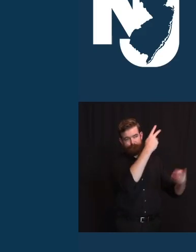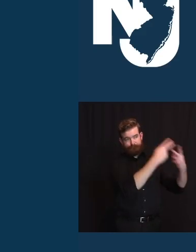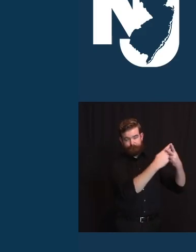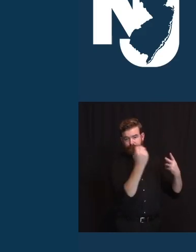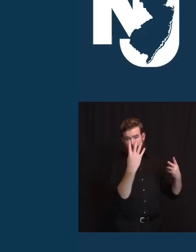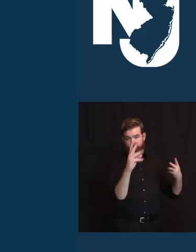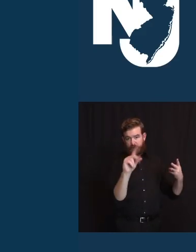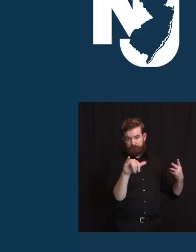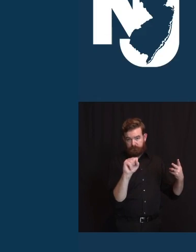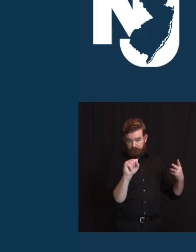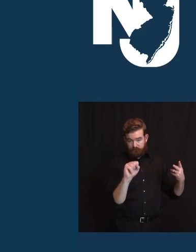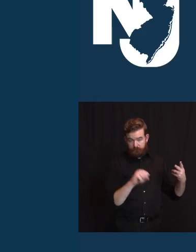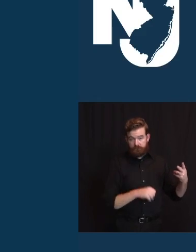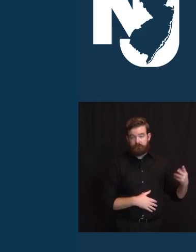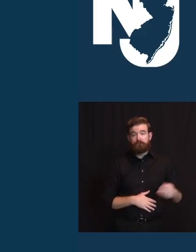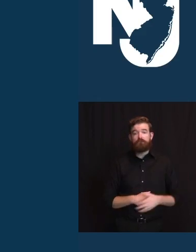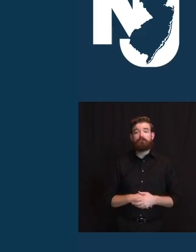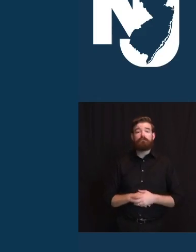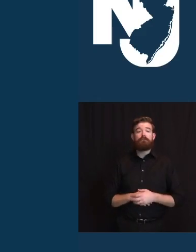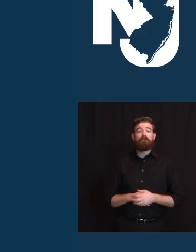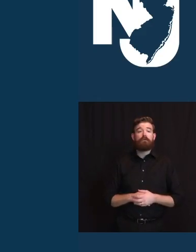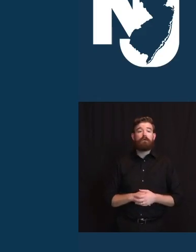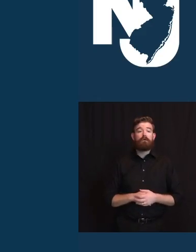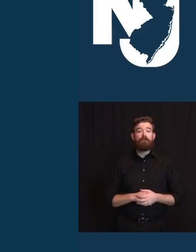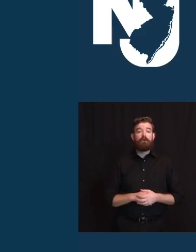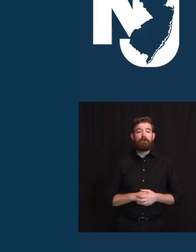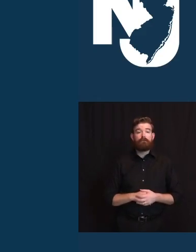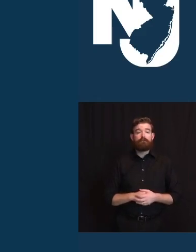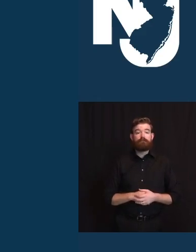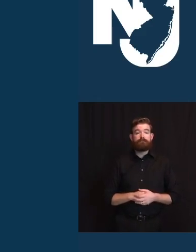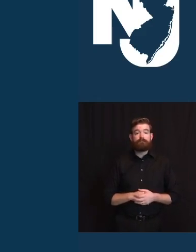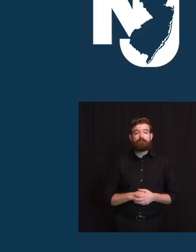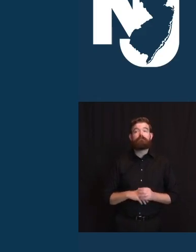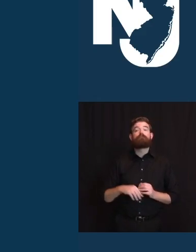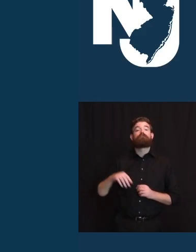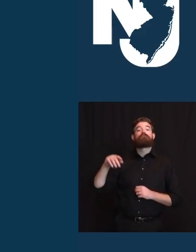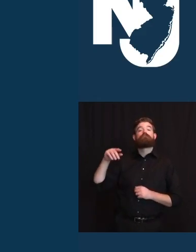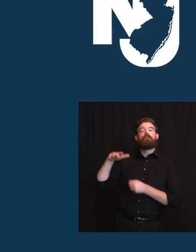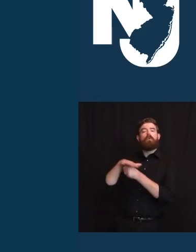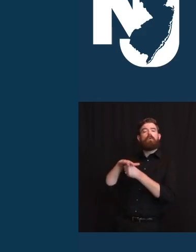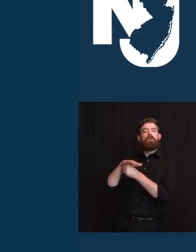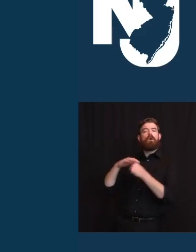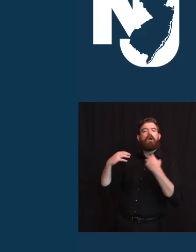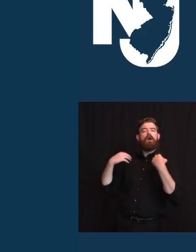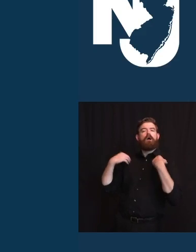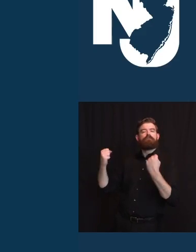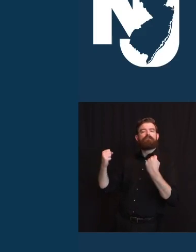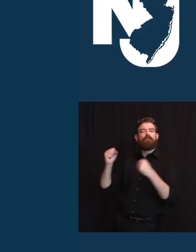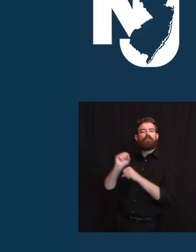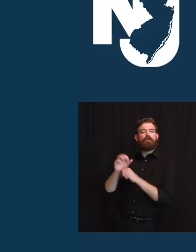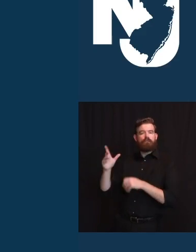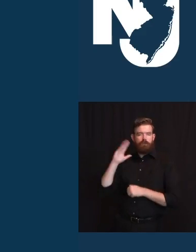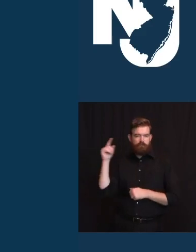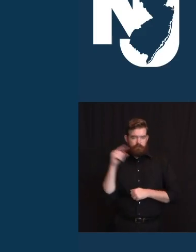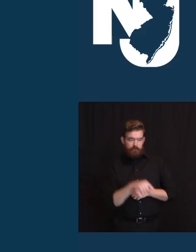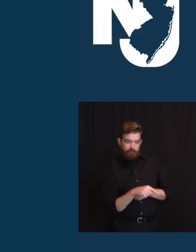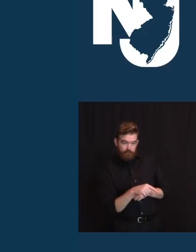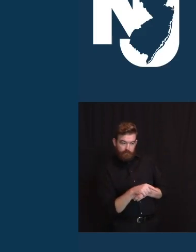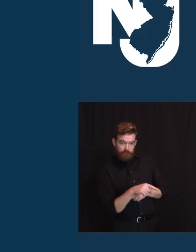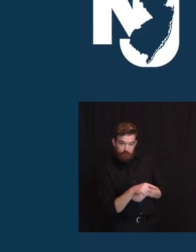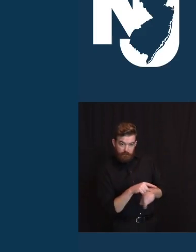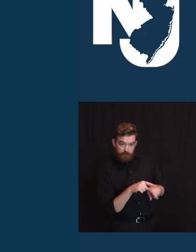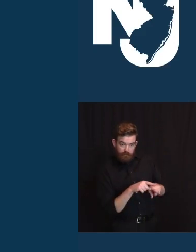health officials would make recommendations based on their investigation whether the entire classroom should be considered